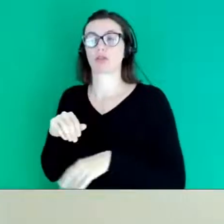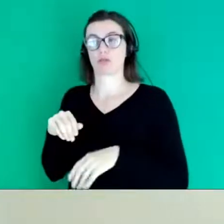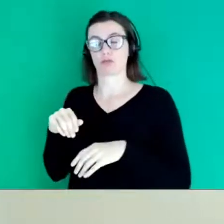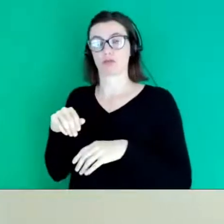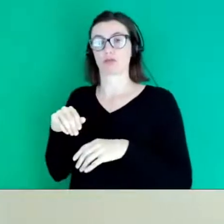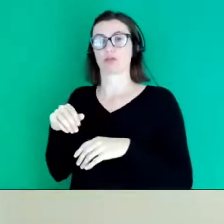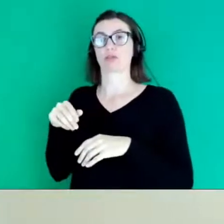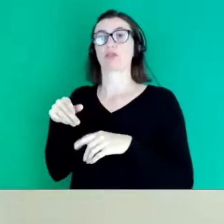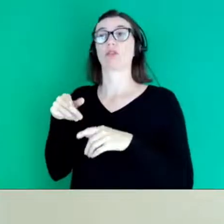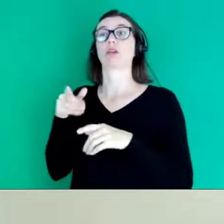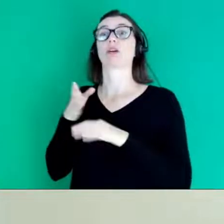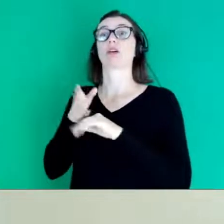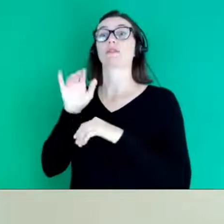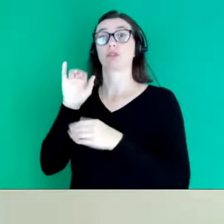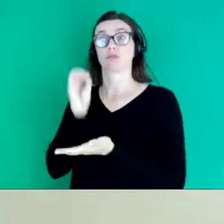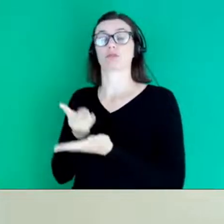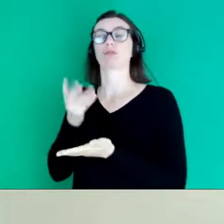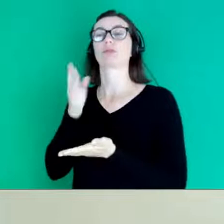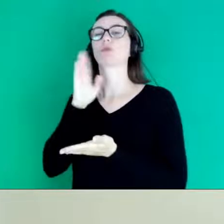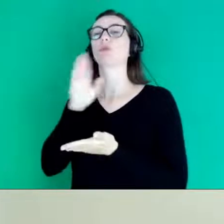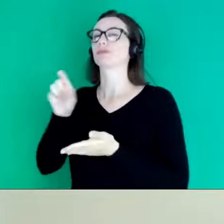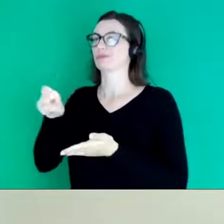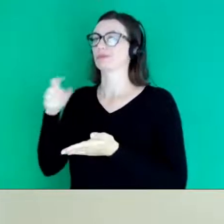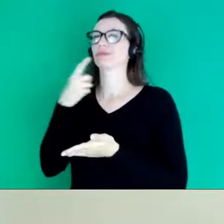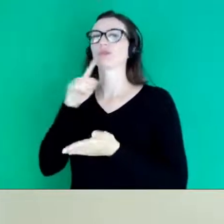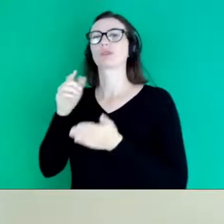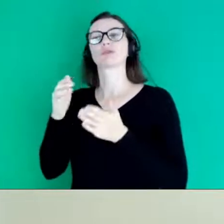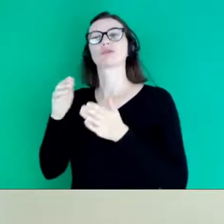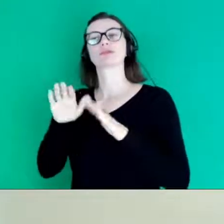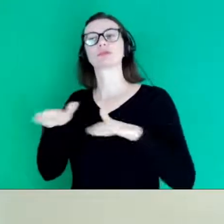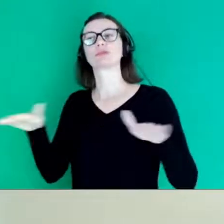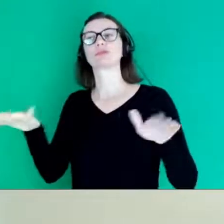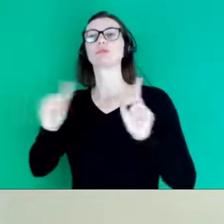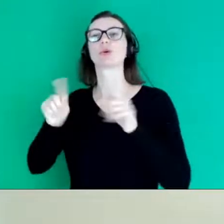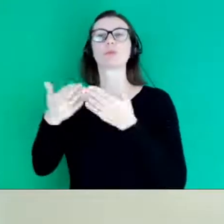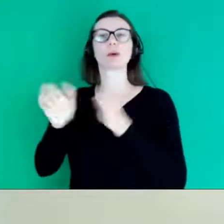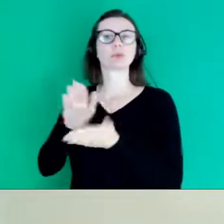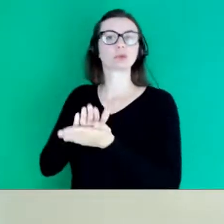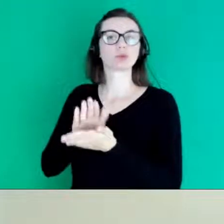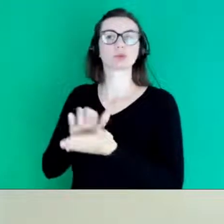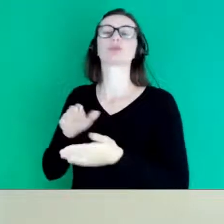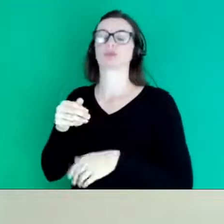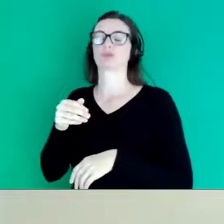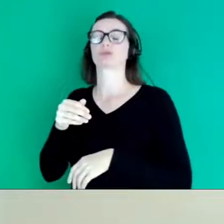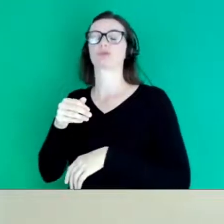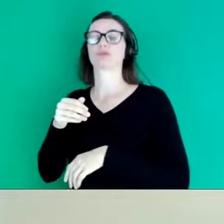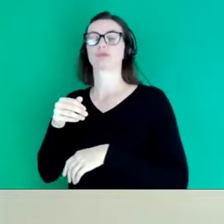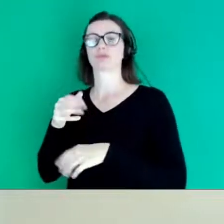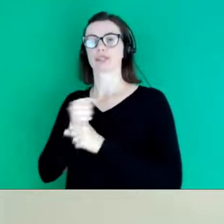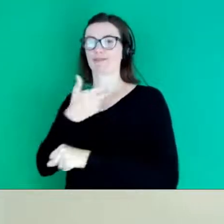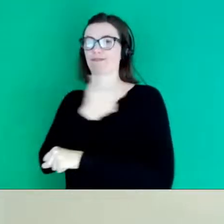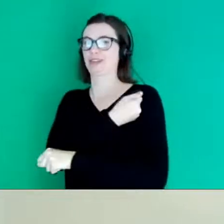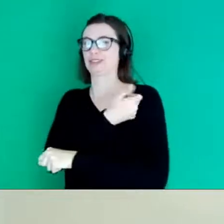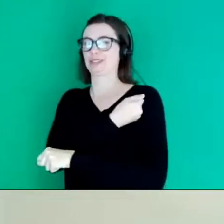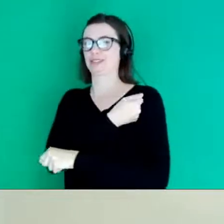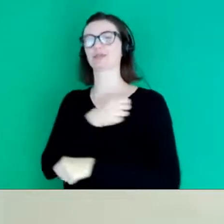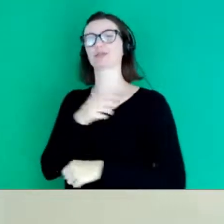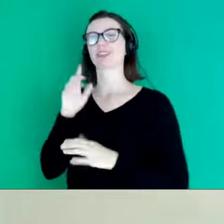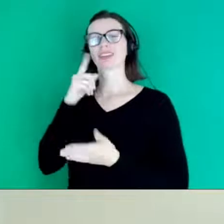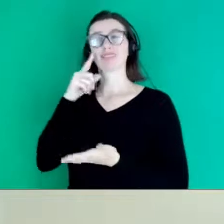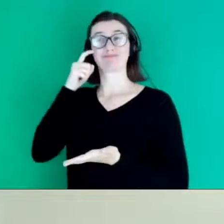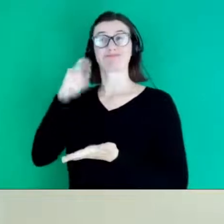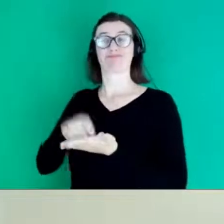for children going to public schools to have to be vaccinated. So I think it's just recognizing that this is a